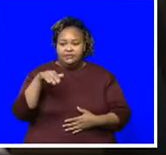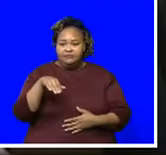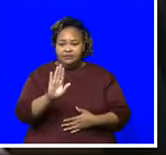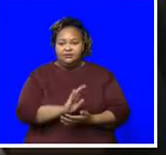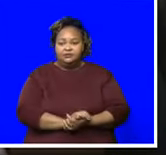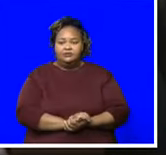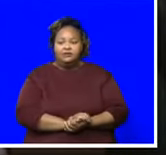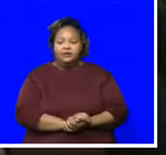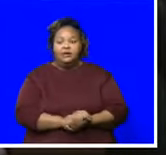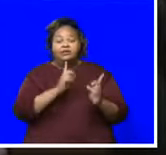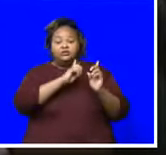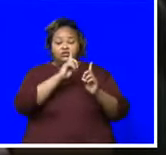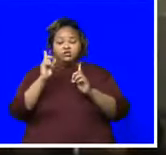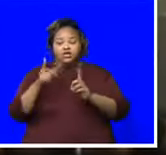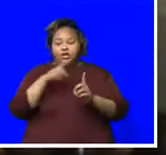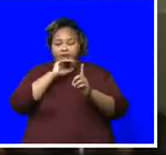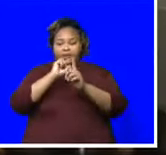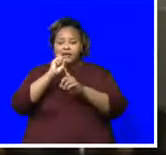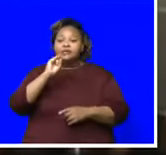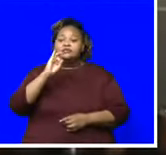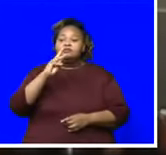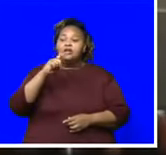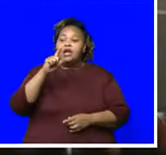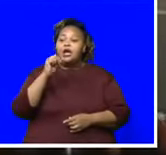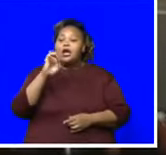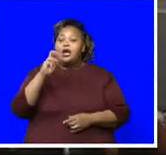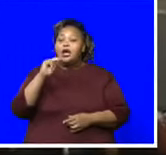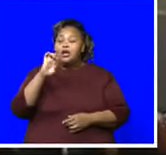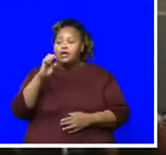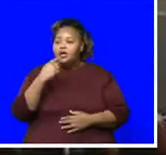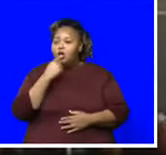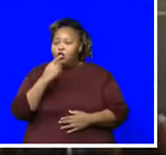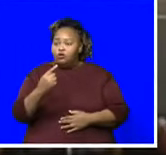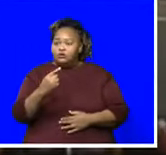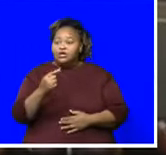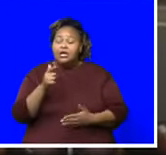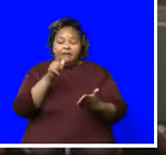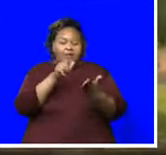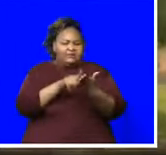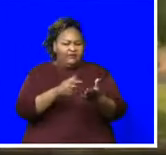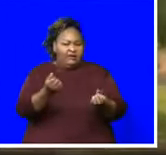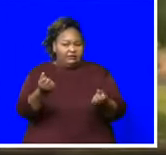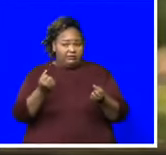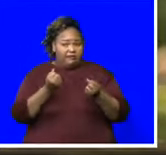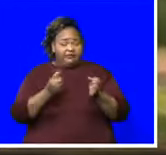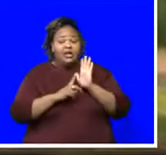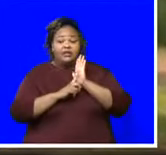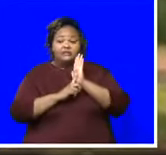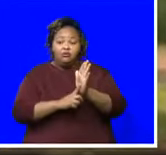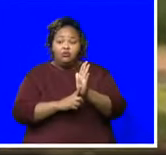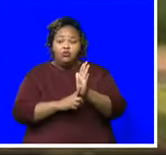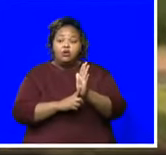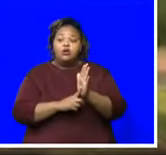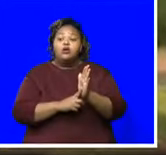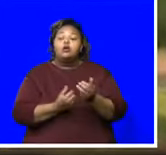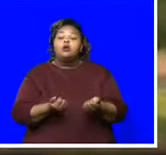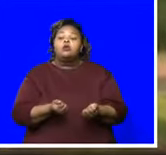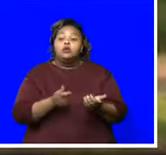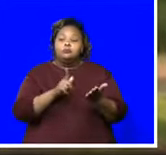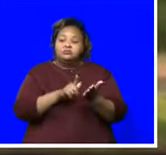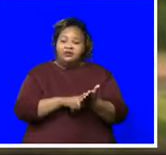kunemithetho lebasinzako etikolweni lefana nemithetho lothi umfana lokhulelwe akachubeke afunze. Sitakele kakhulu noma